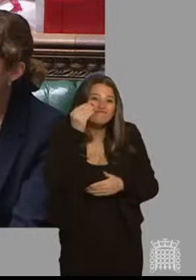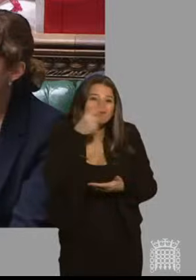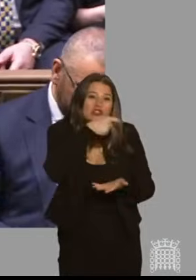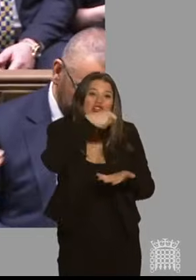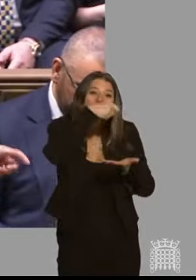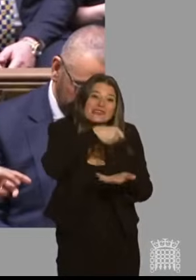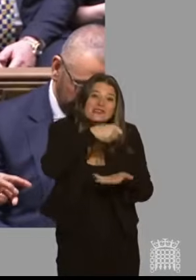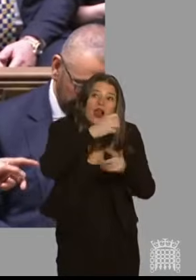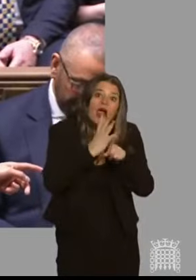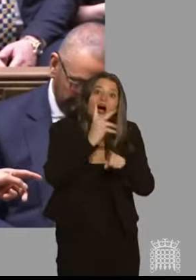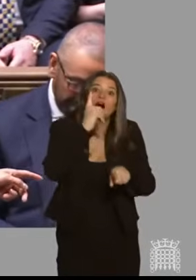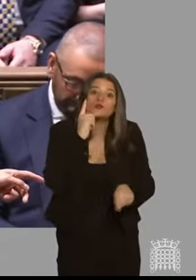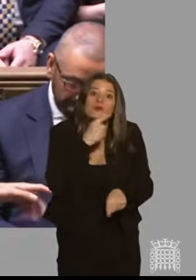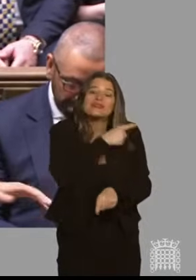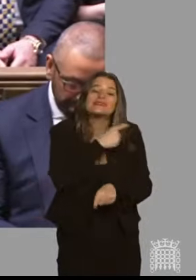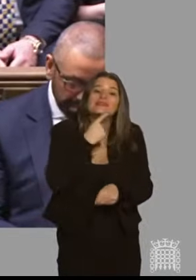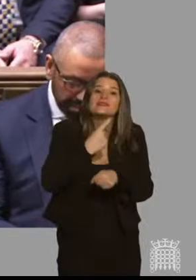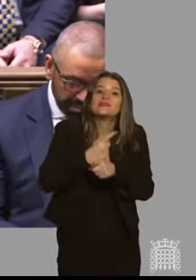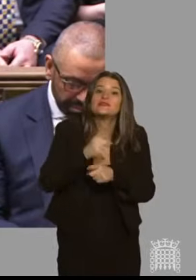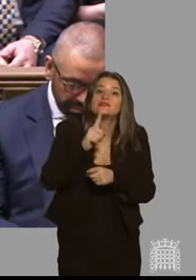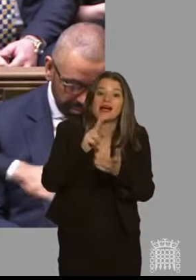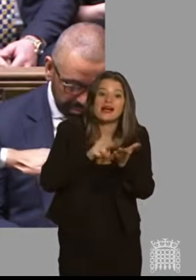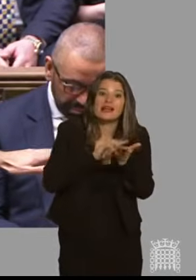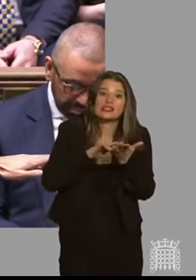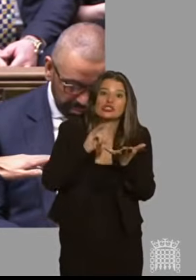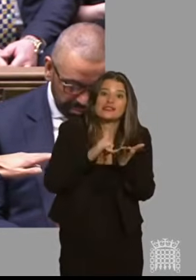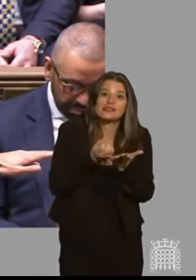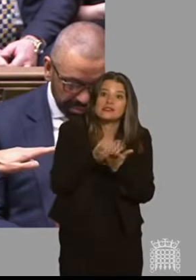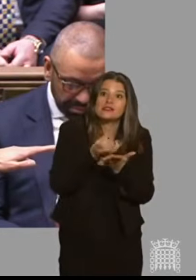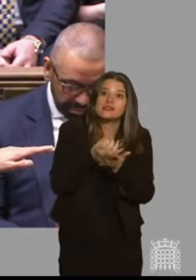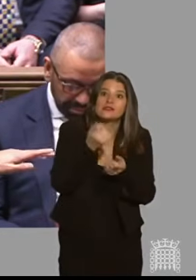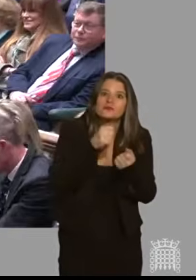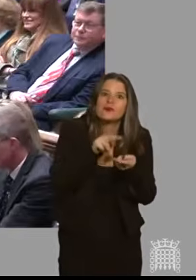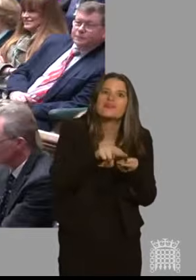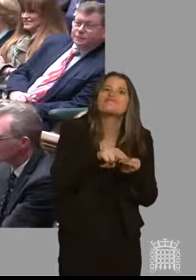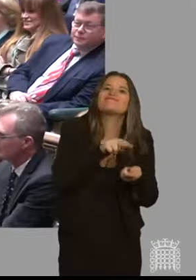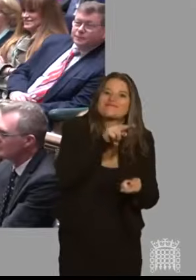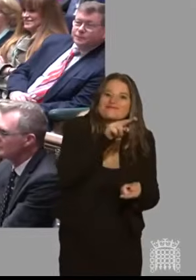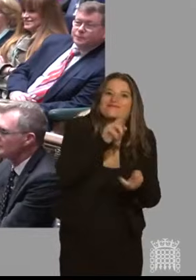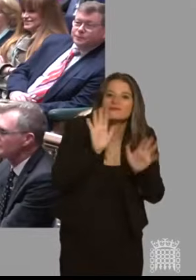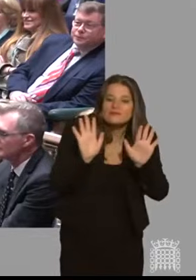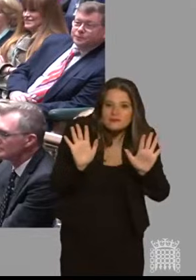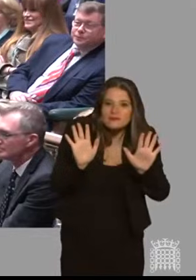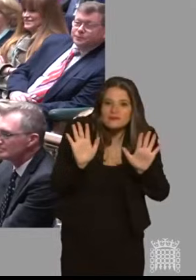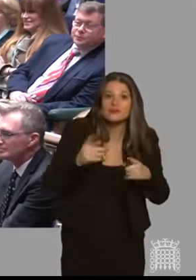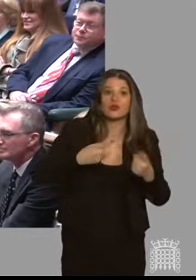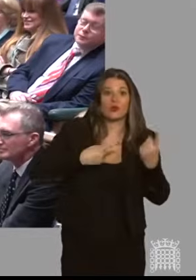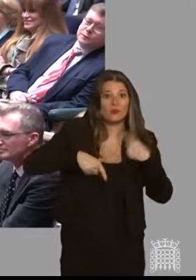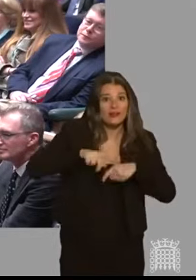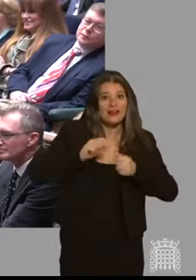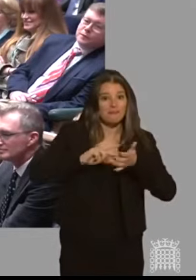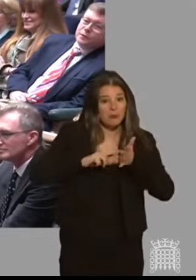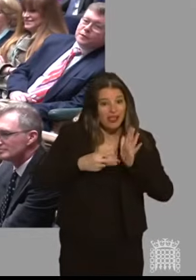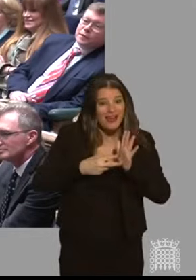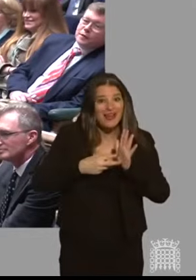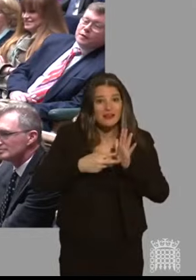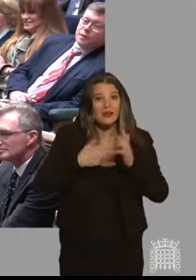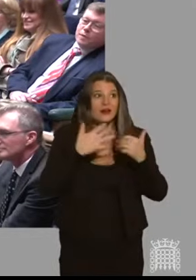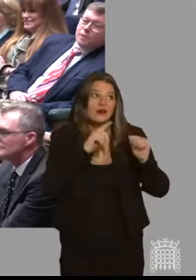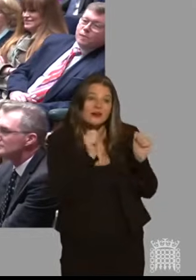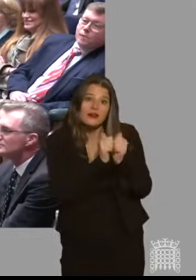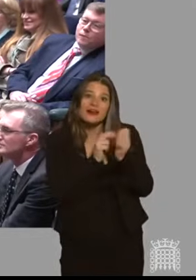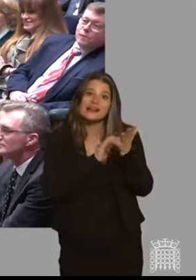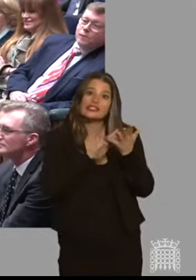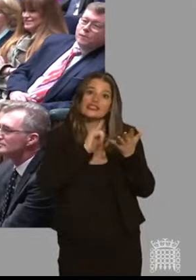same time, we are responsibly cutting taxes for millions of people in work. An average worker benefiting from a